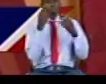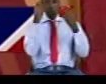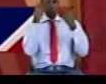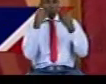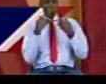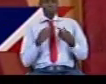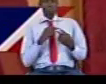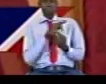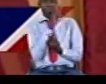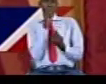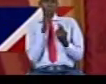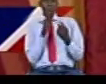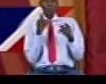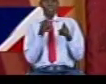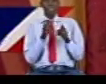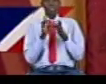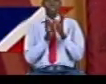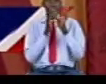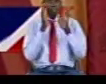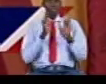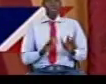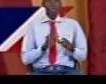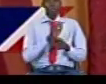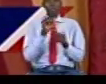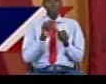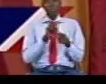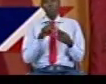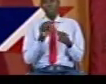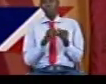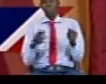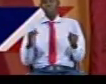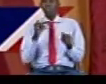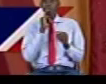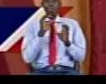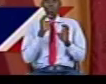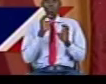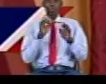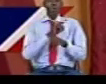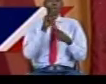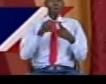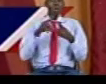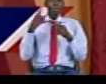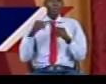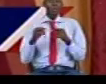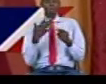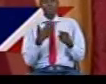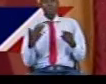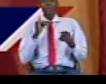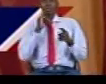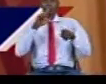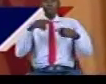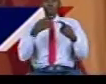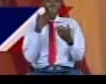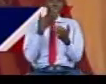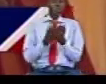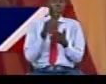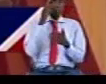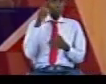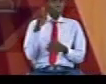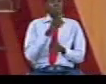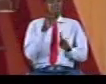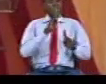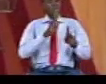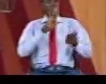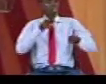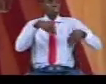everything is going well. And when the wind is blowing their direction and everything is going well and people are giving this